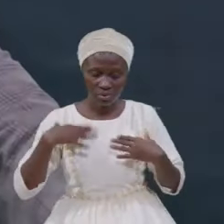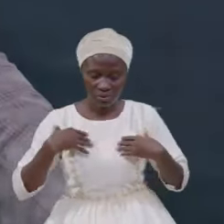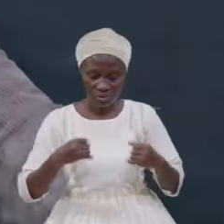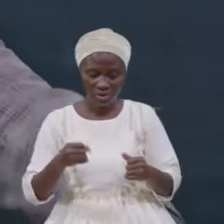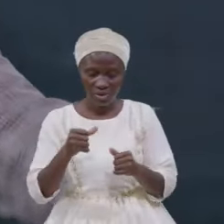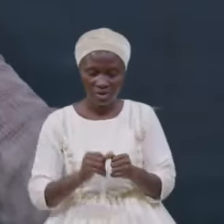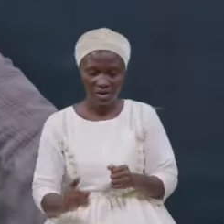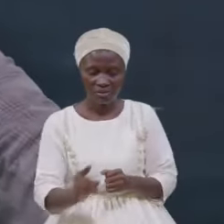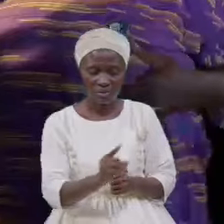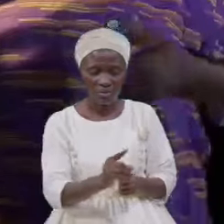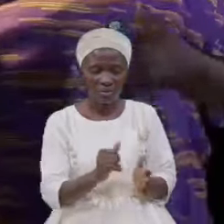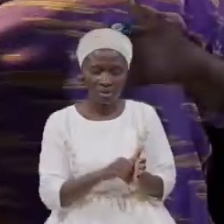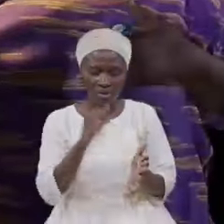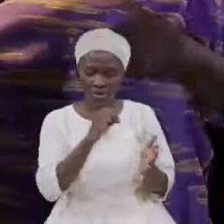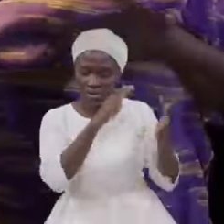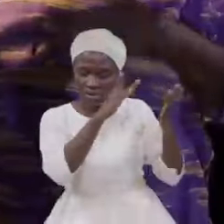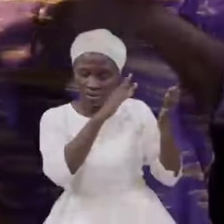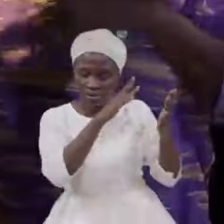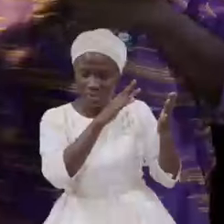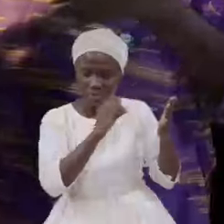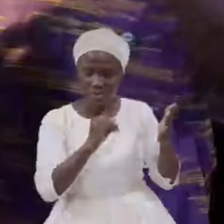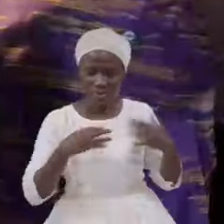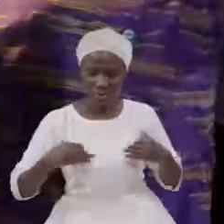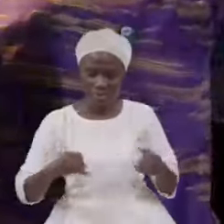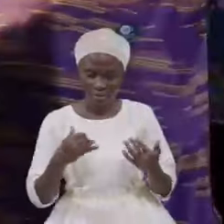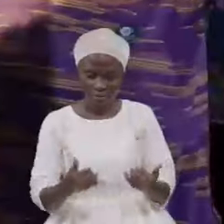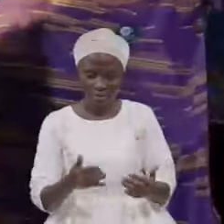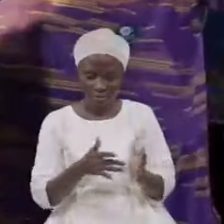in Jesus' name.